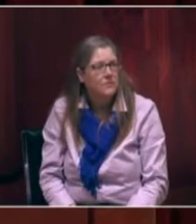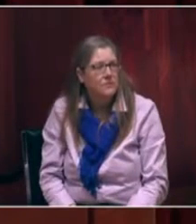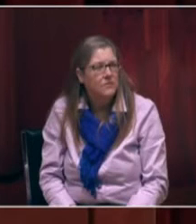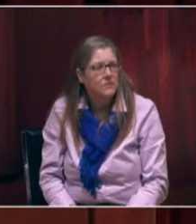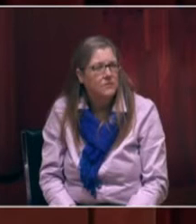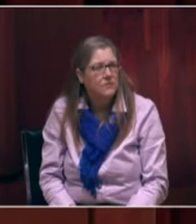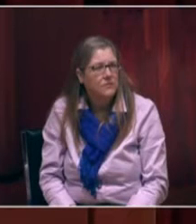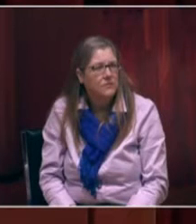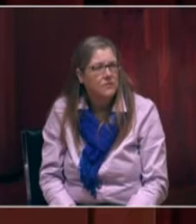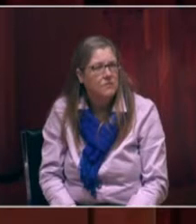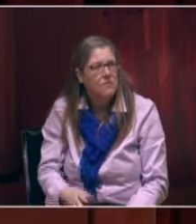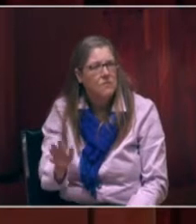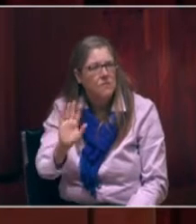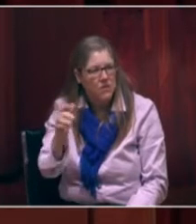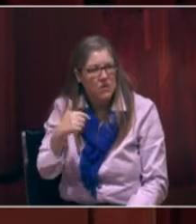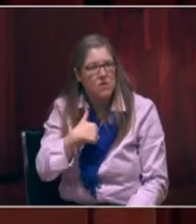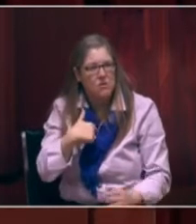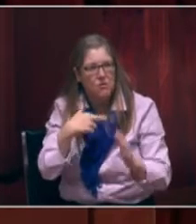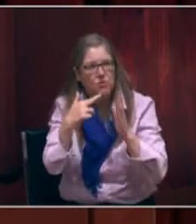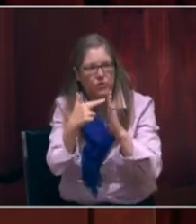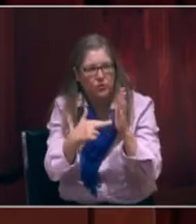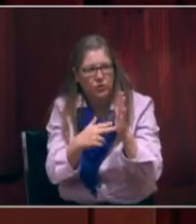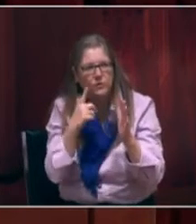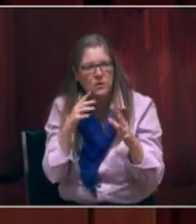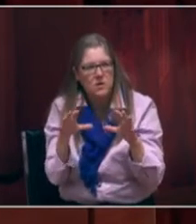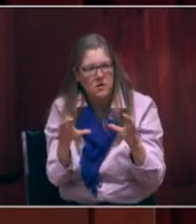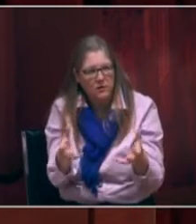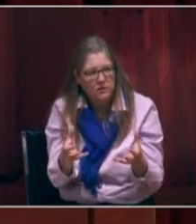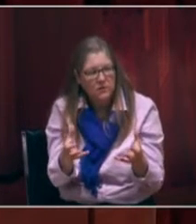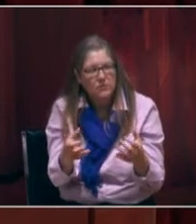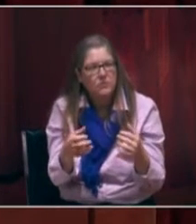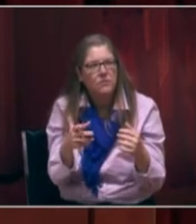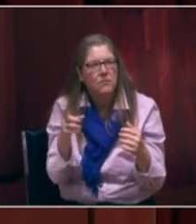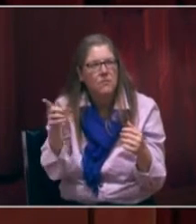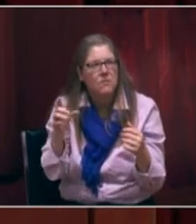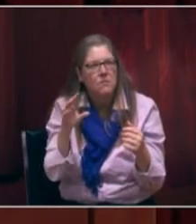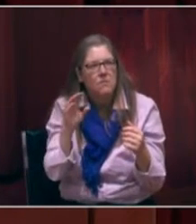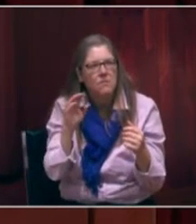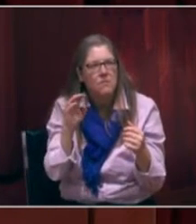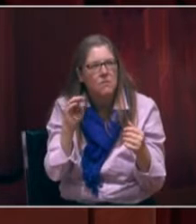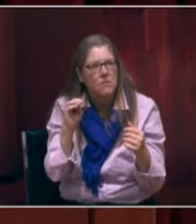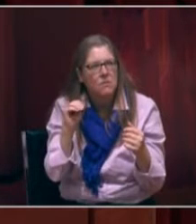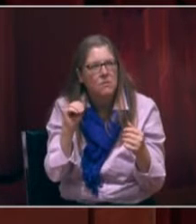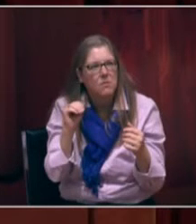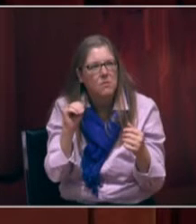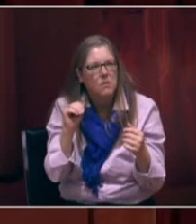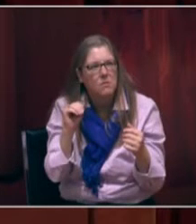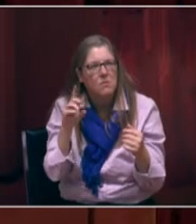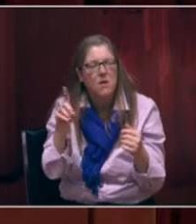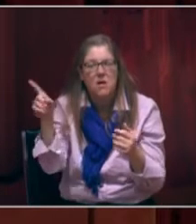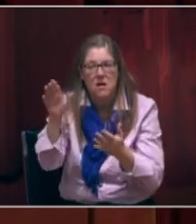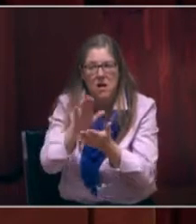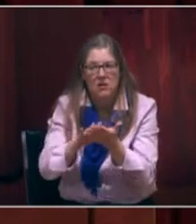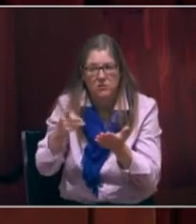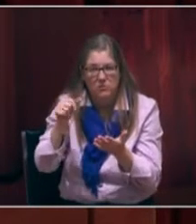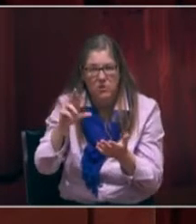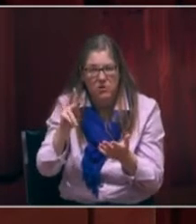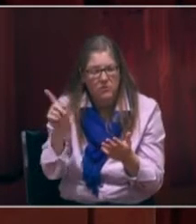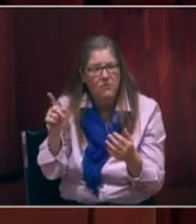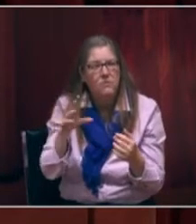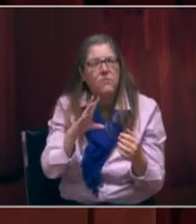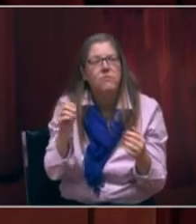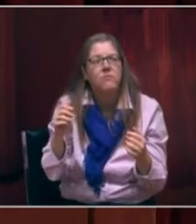Yes. Hi, I registered for a class at the Maryland College Park. Yeah, and